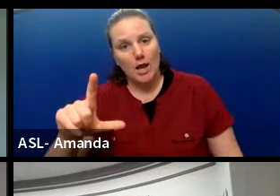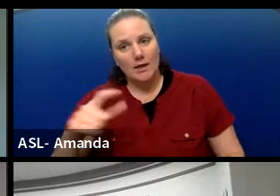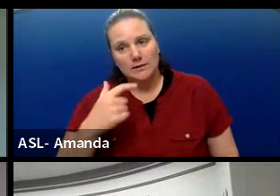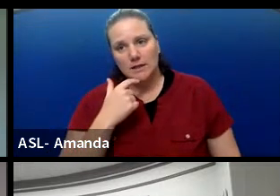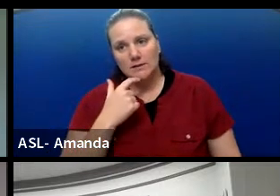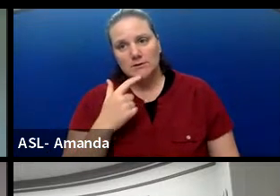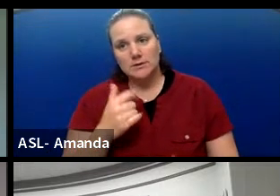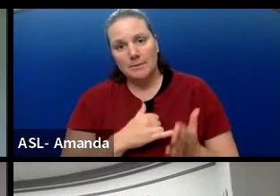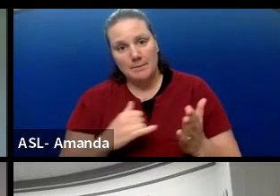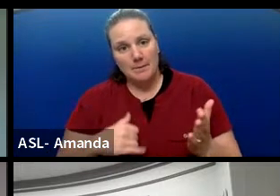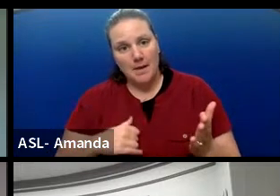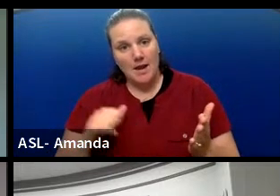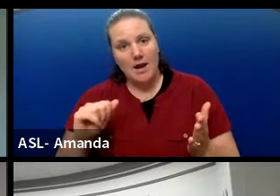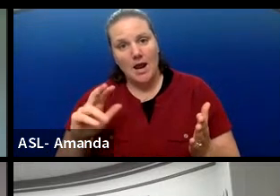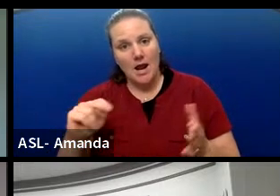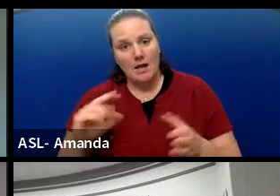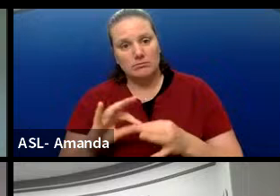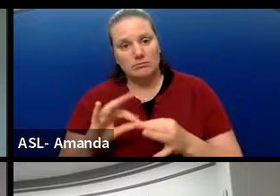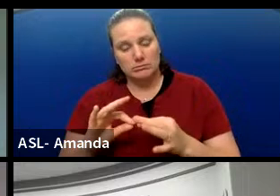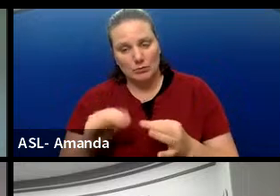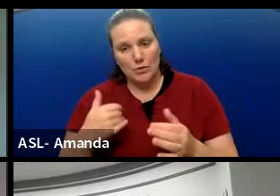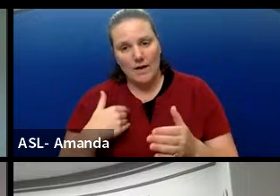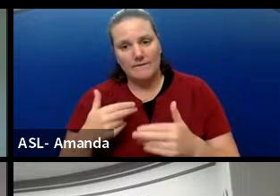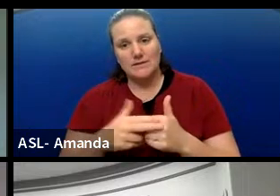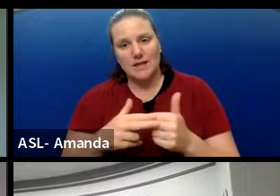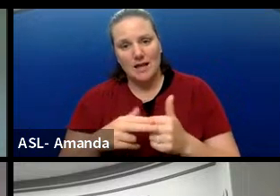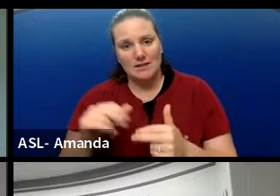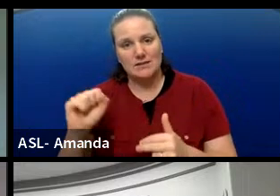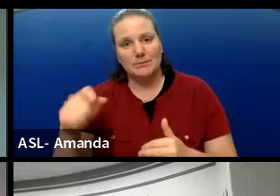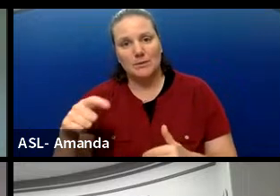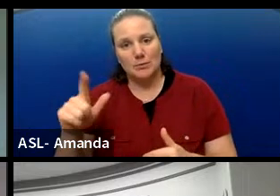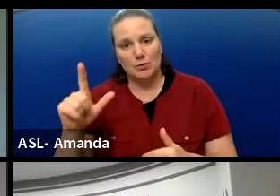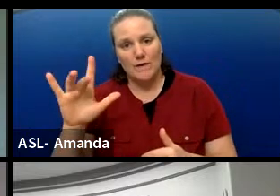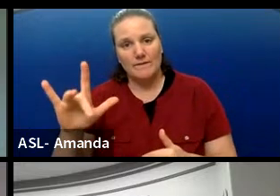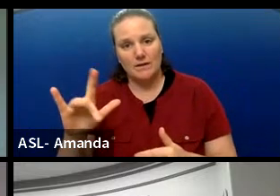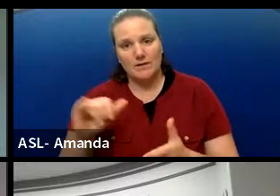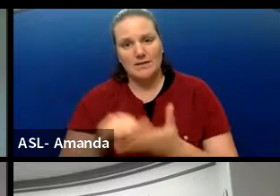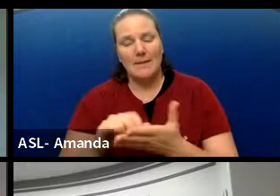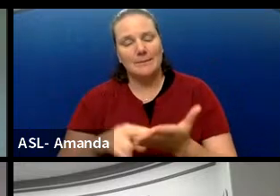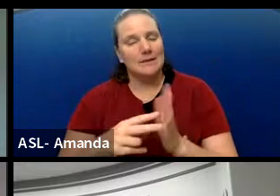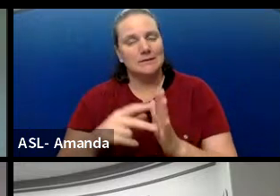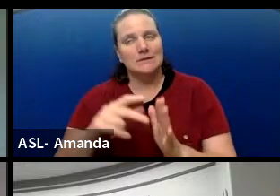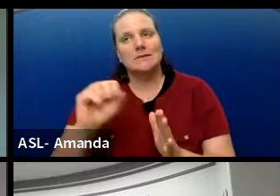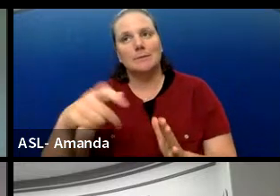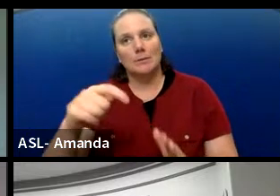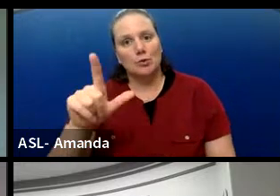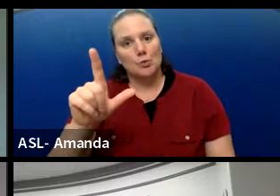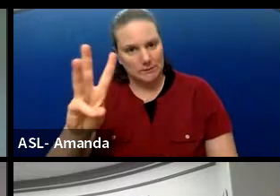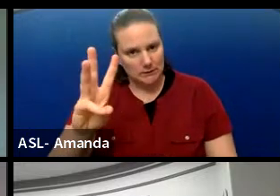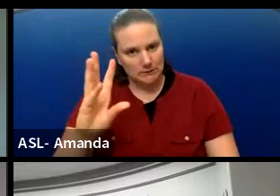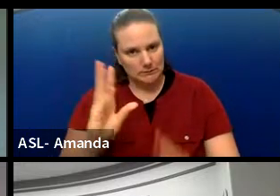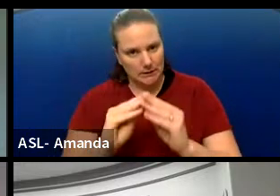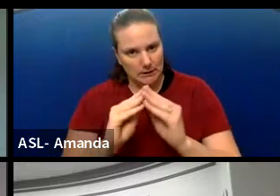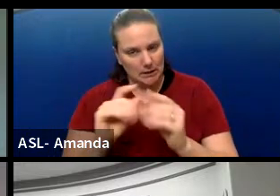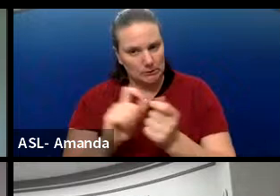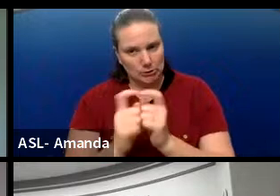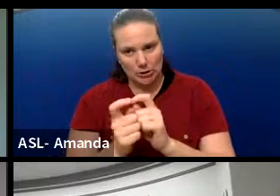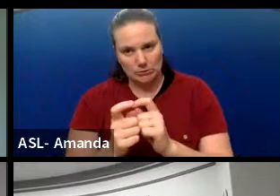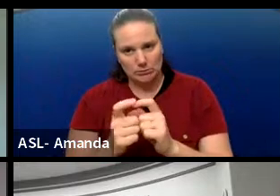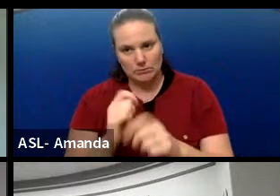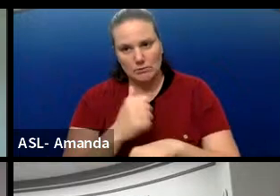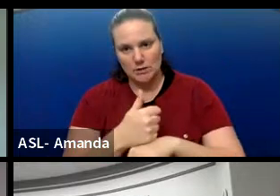Marianne noted, we had a slide that says September 25th. Our meeting is actually on September 26th. So we'll make sure that we send